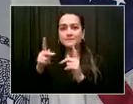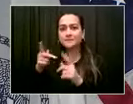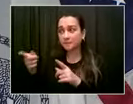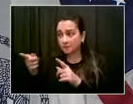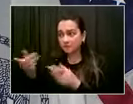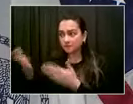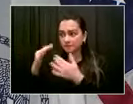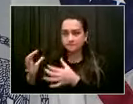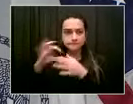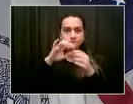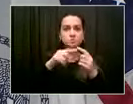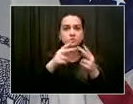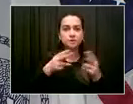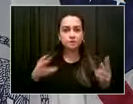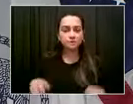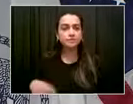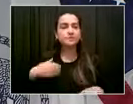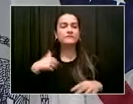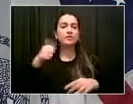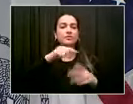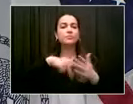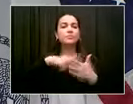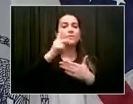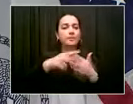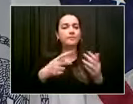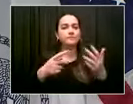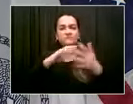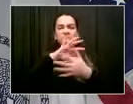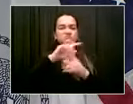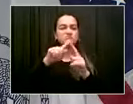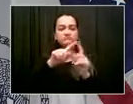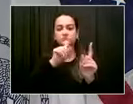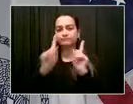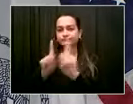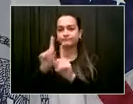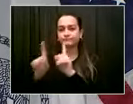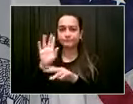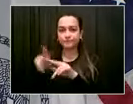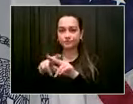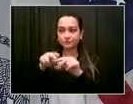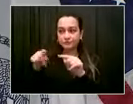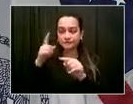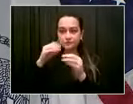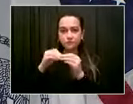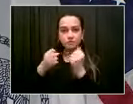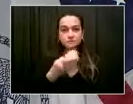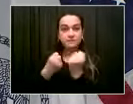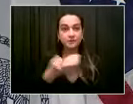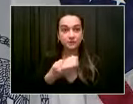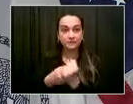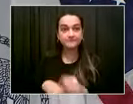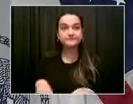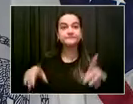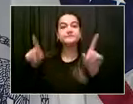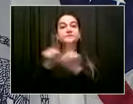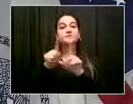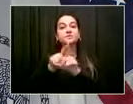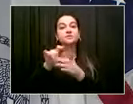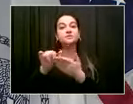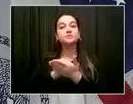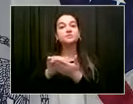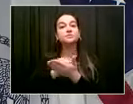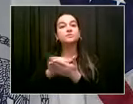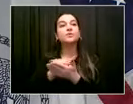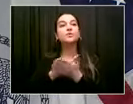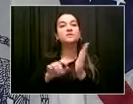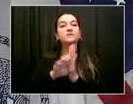huge impact on safety. More and more people coming back to the subways. More and more everyday New Yorkers being in the subways helps